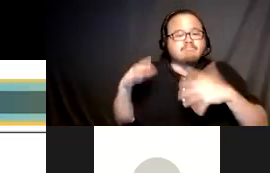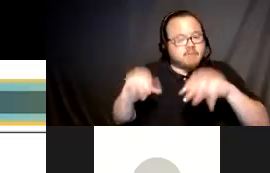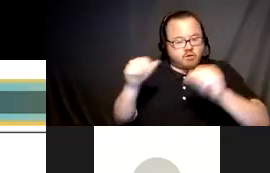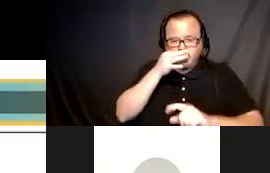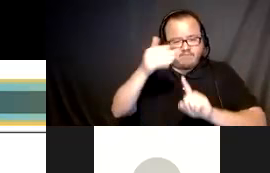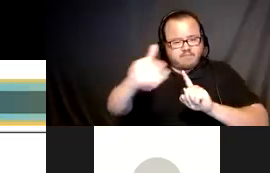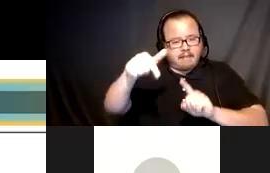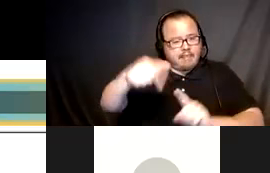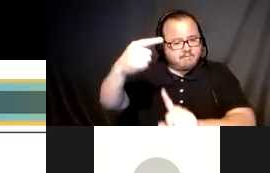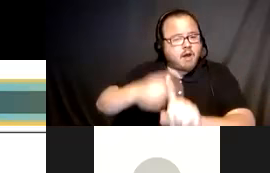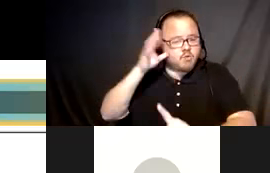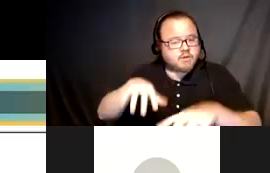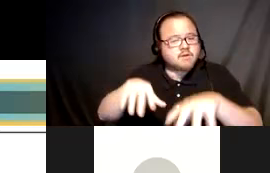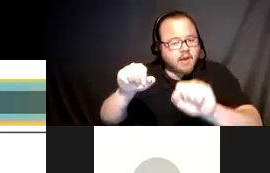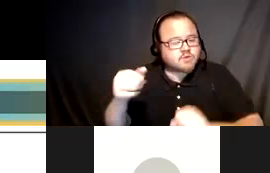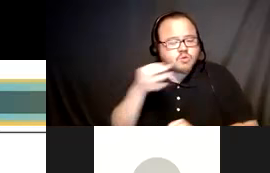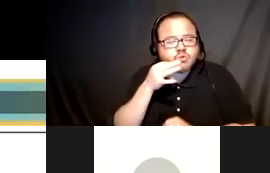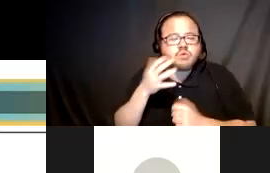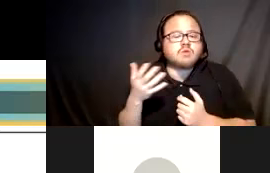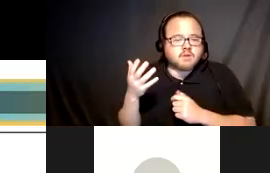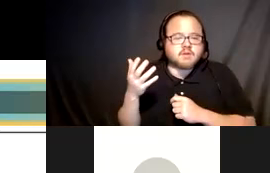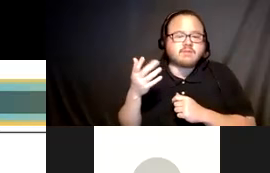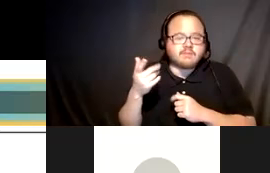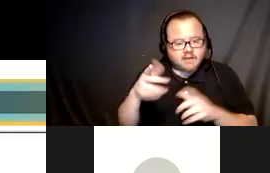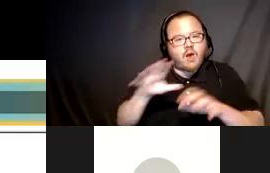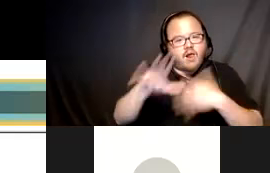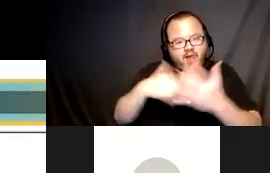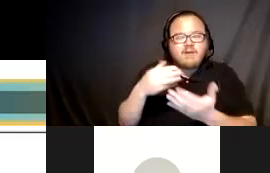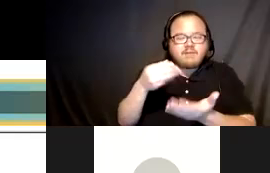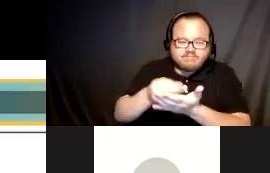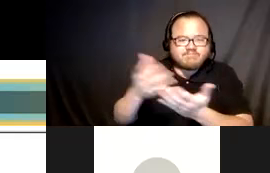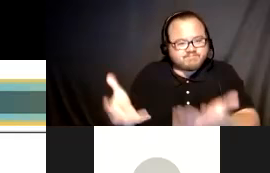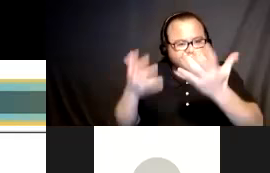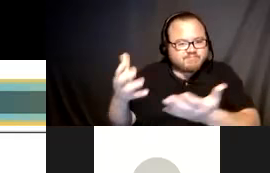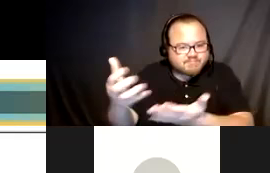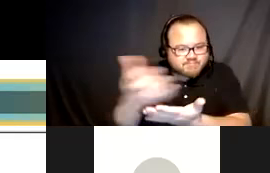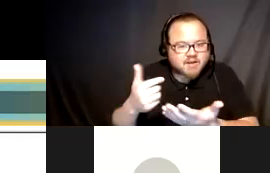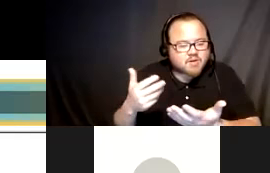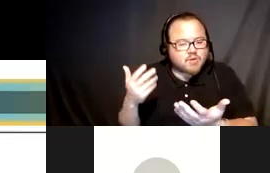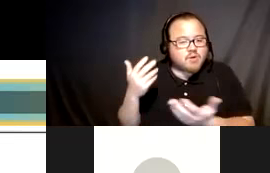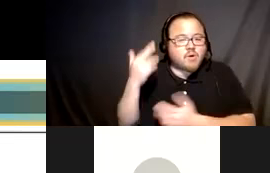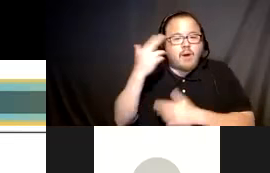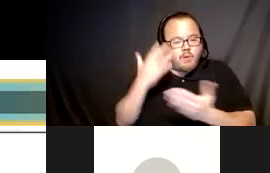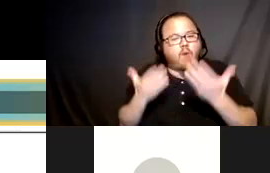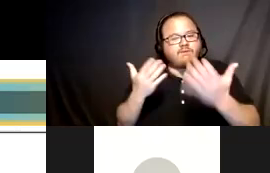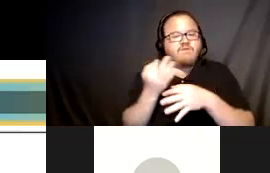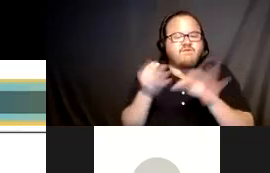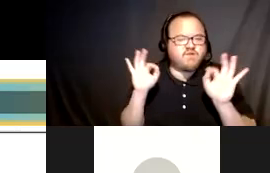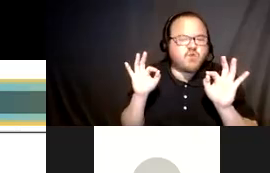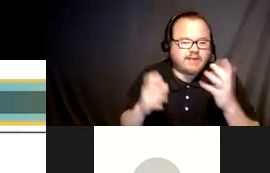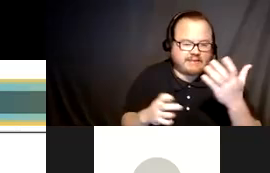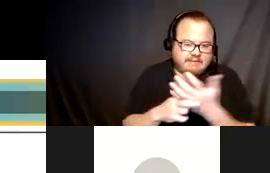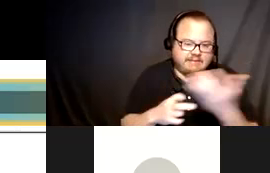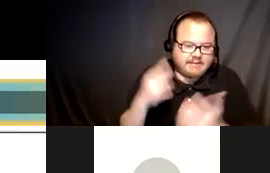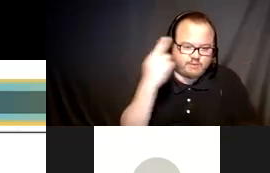this next month. They do try to get us a lot of funding to offer free tickets